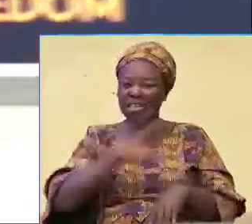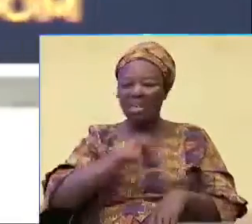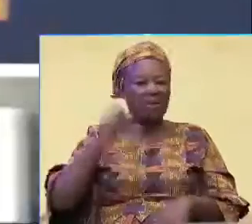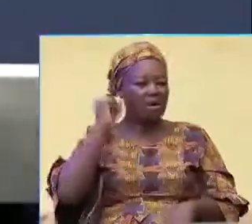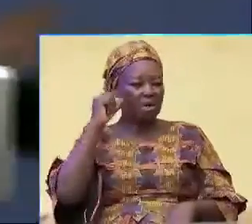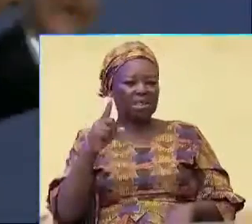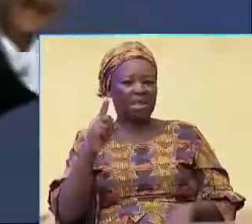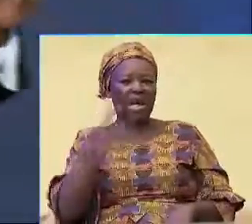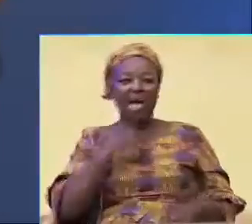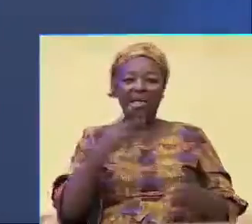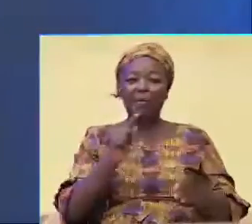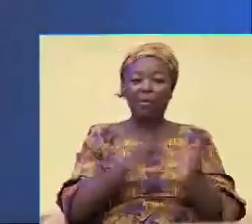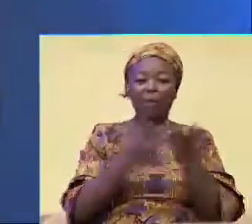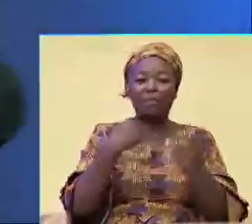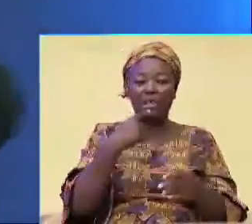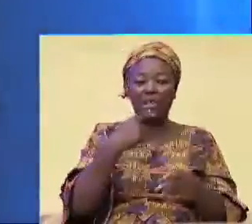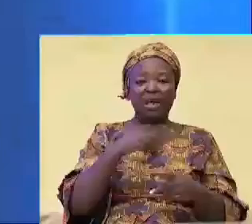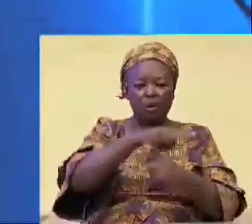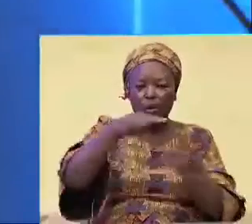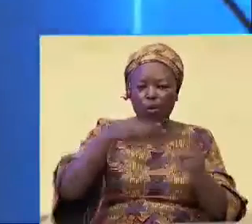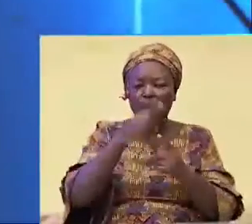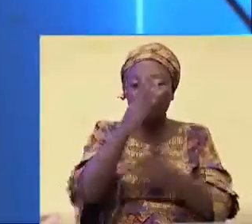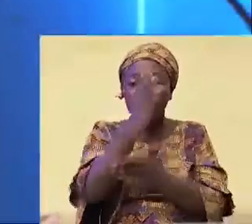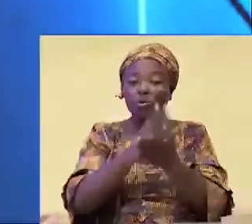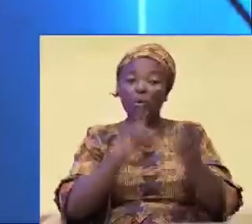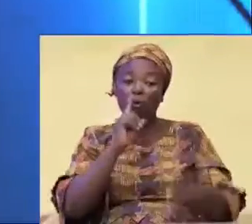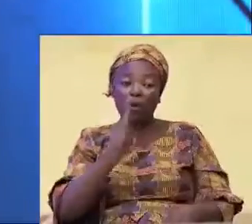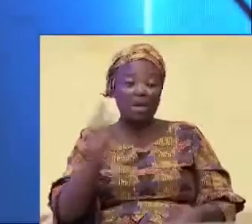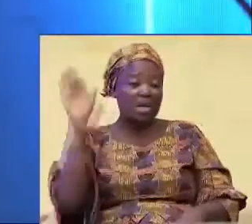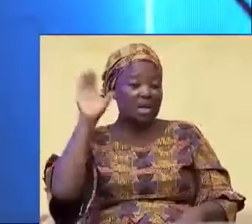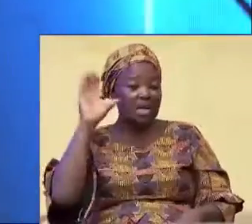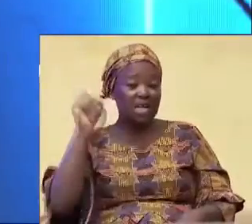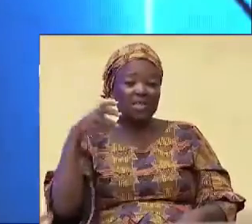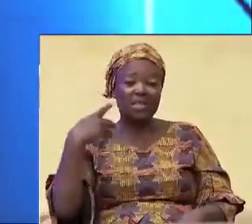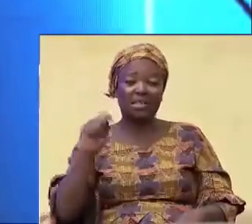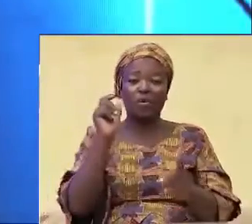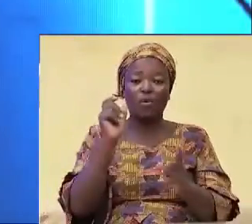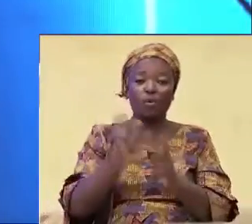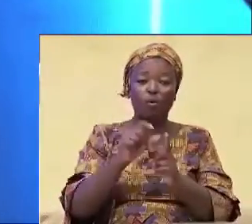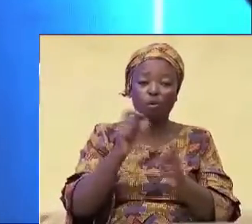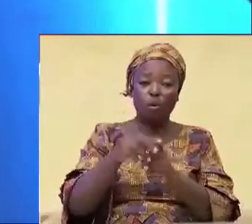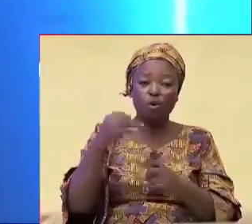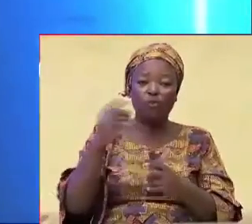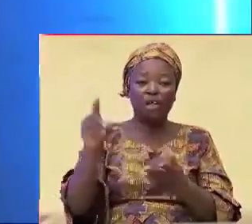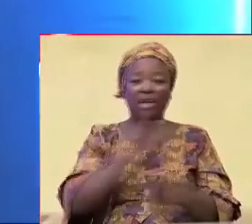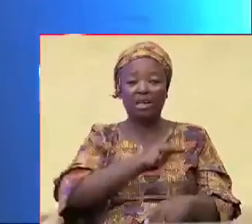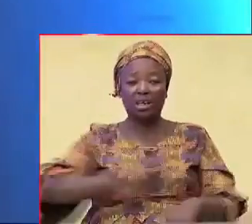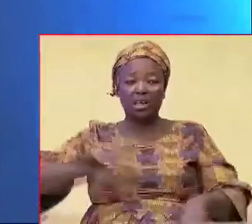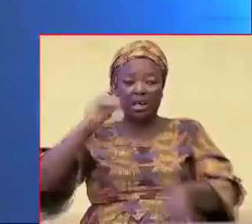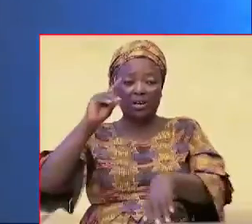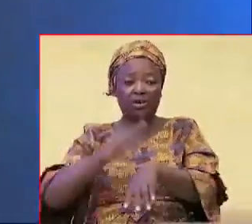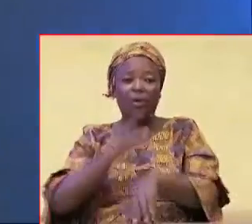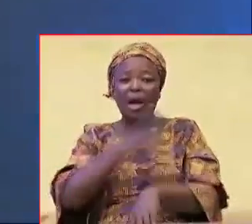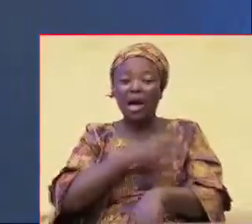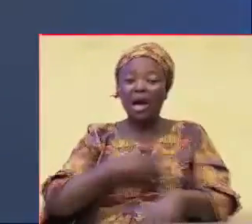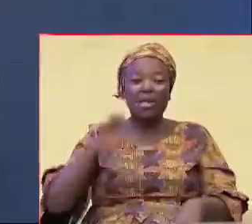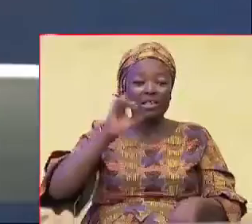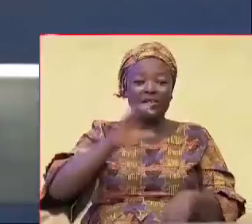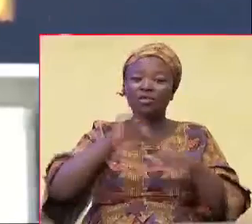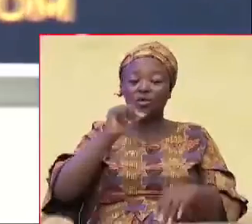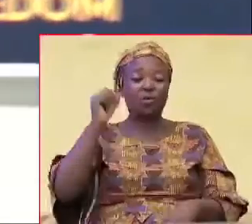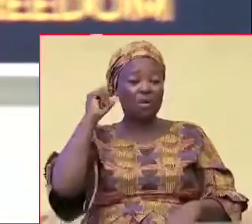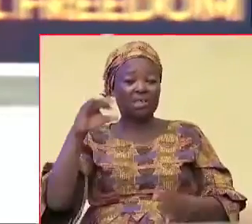don't understand. And the Bible says, when someone hears the word of the